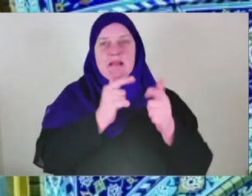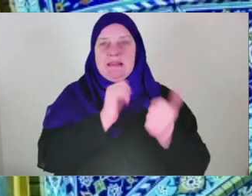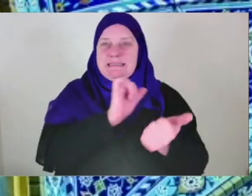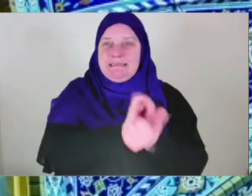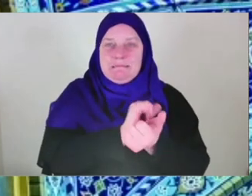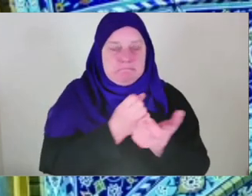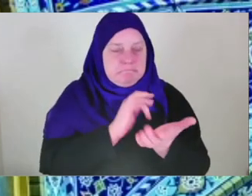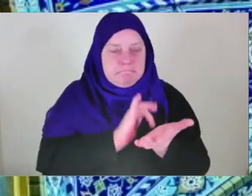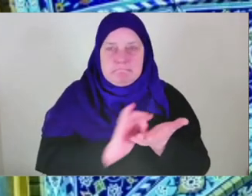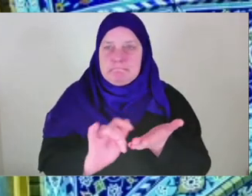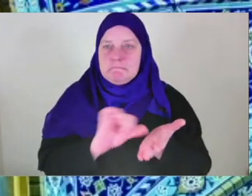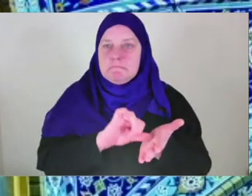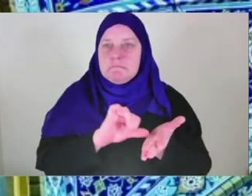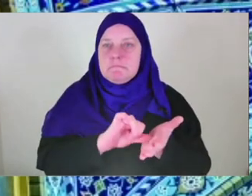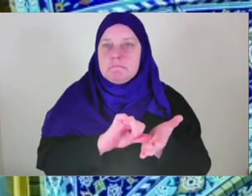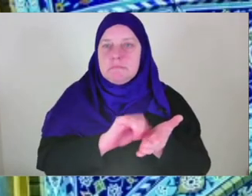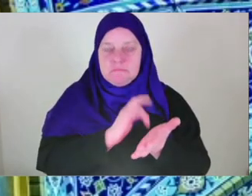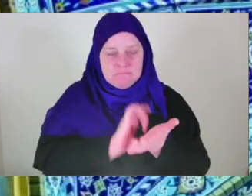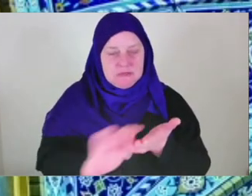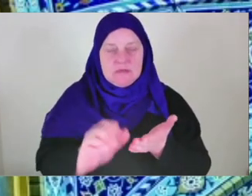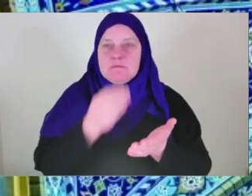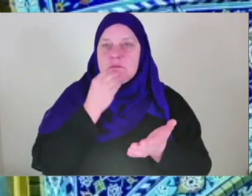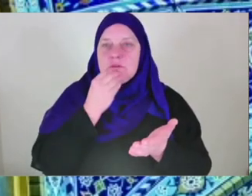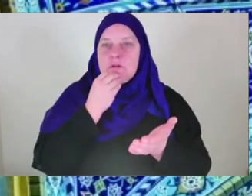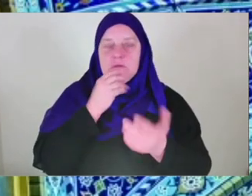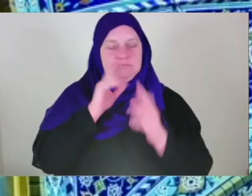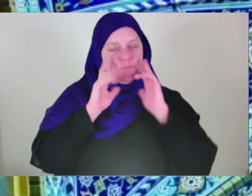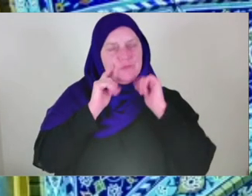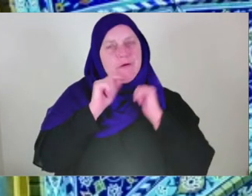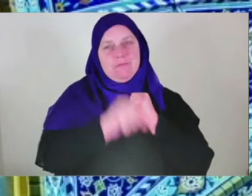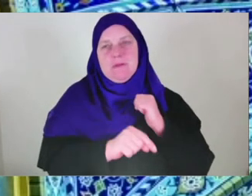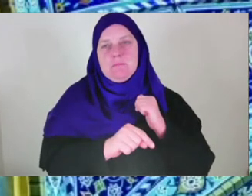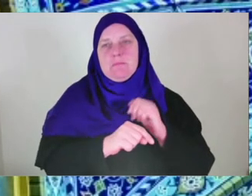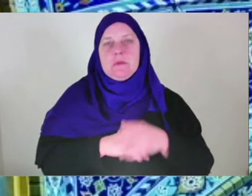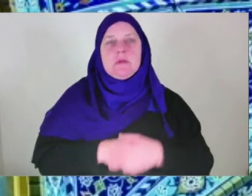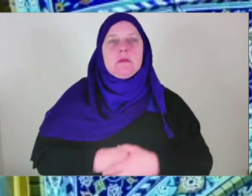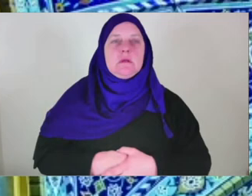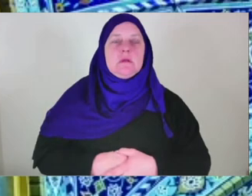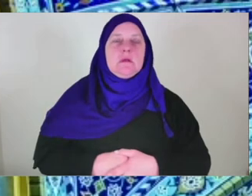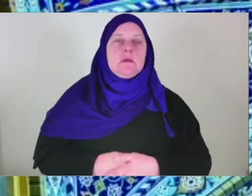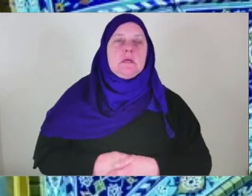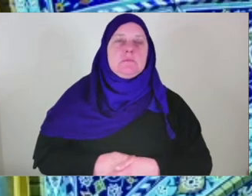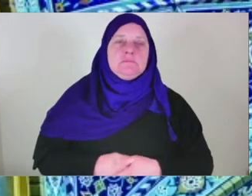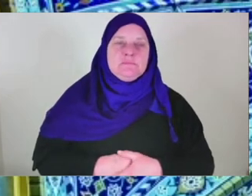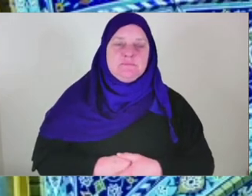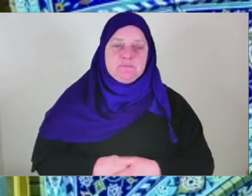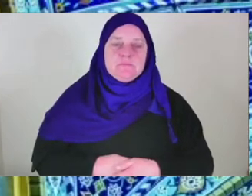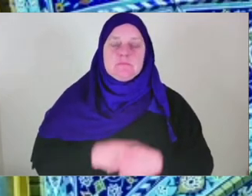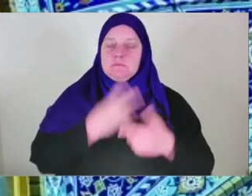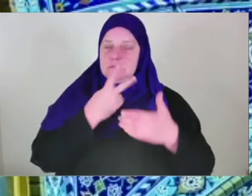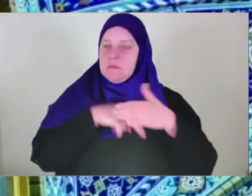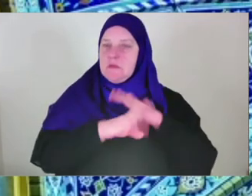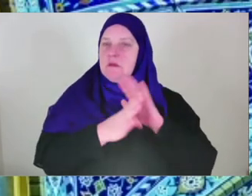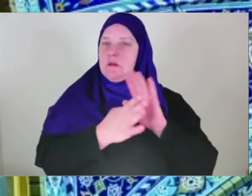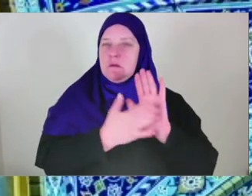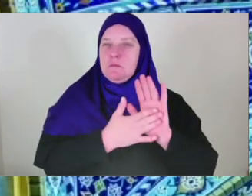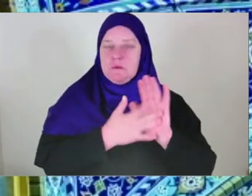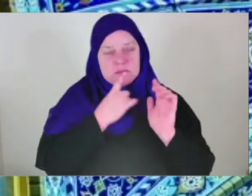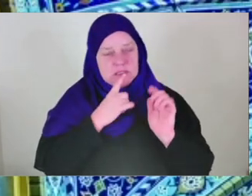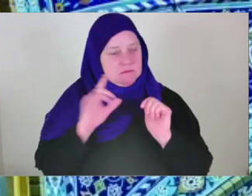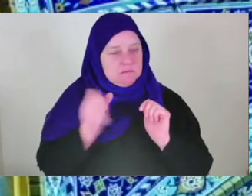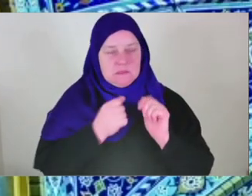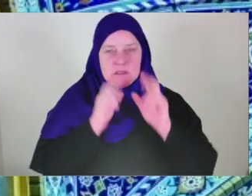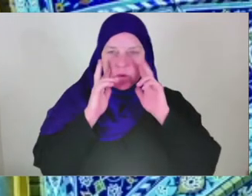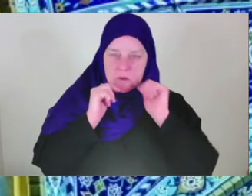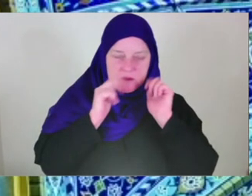that they're all paternally related to the Holy Prophet, as is the details that we discuss in film. That's for